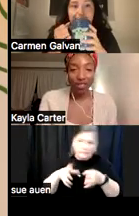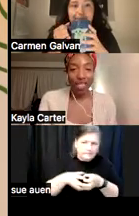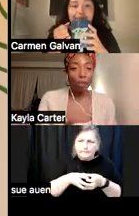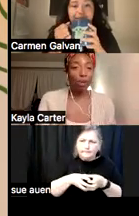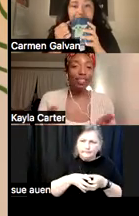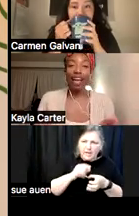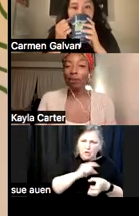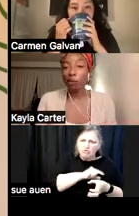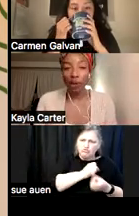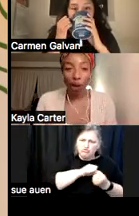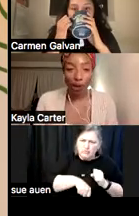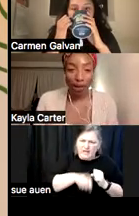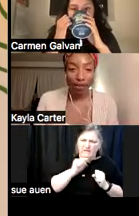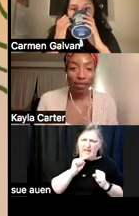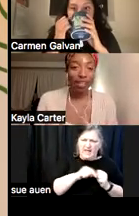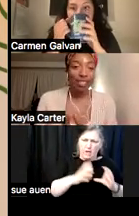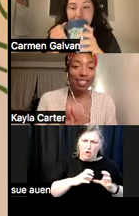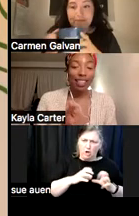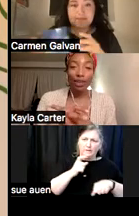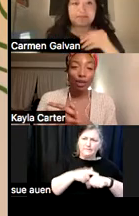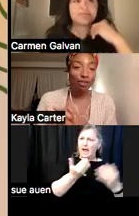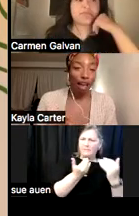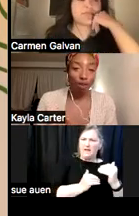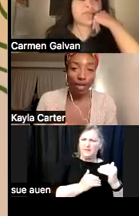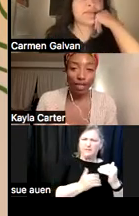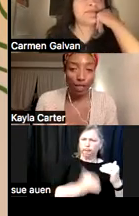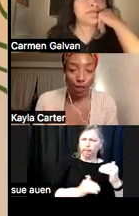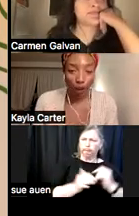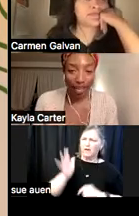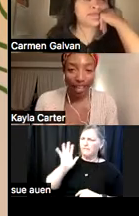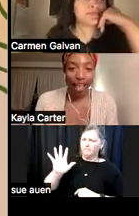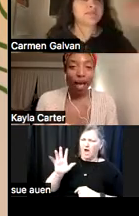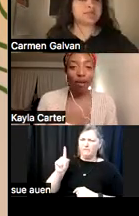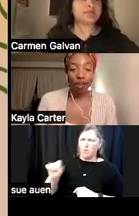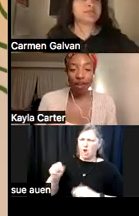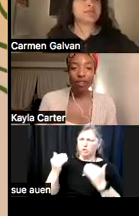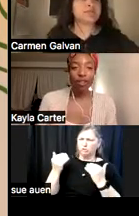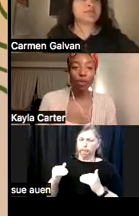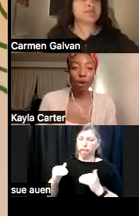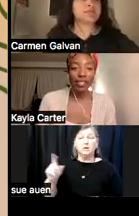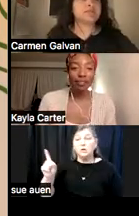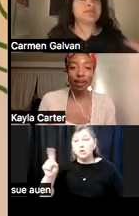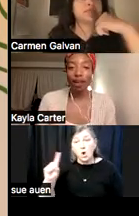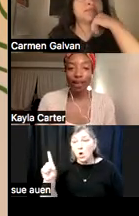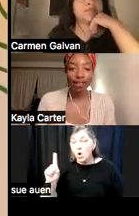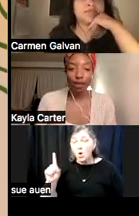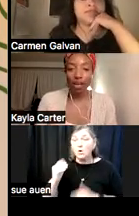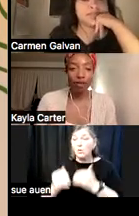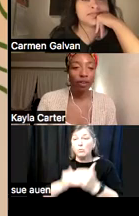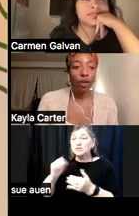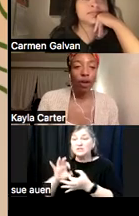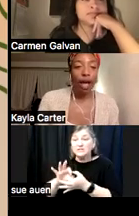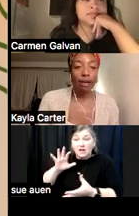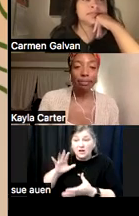grief, put a time limit on grief, say that there's only five ways to do it. However, through a process of decolonizing